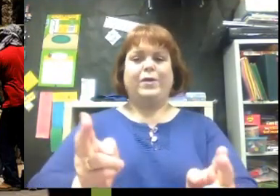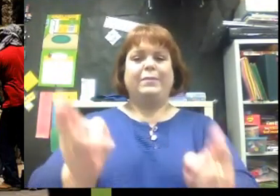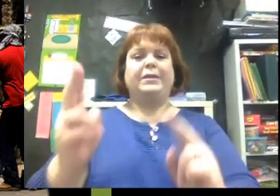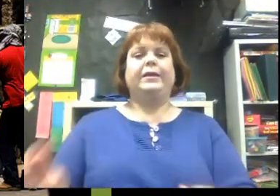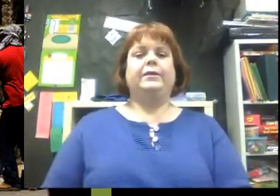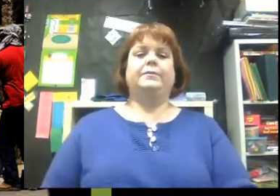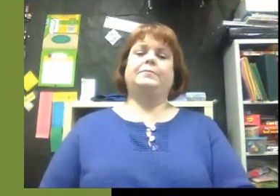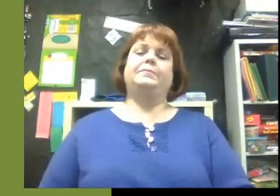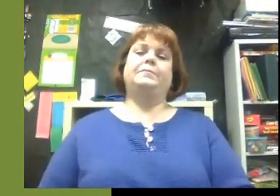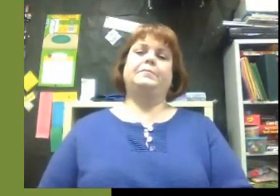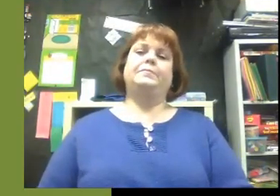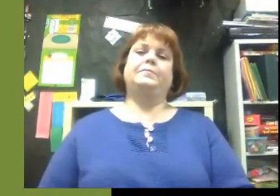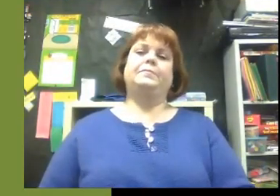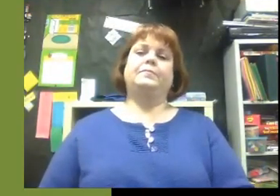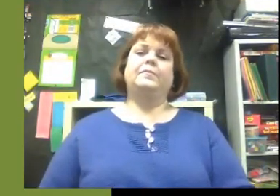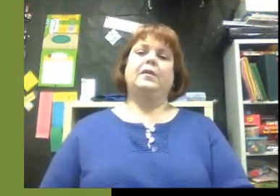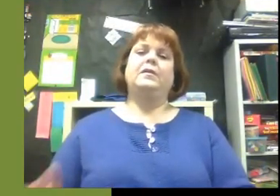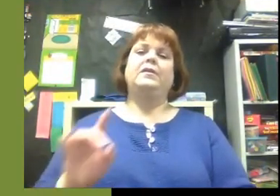Scrambling.